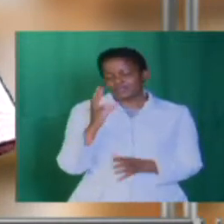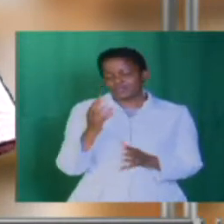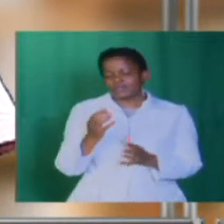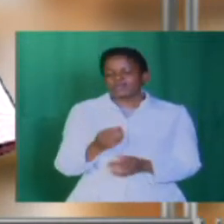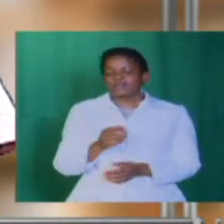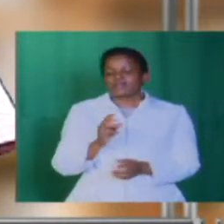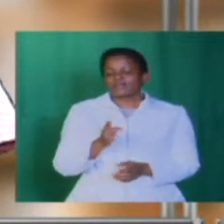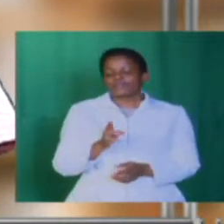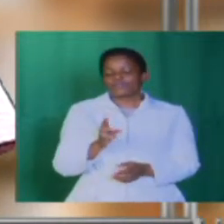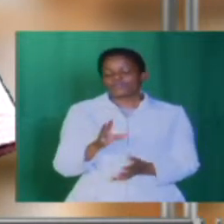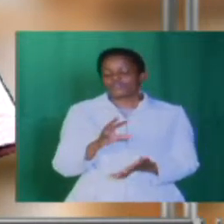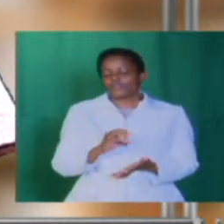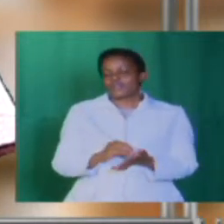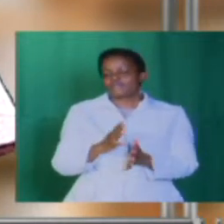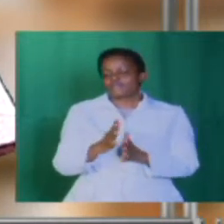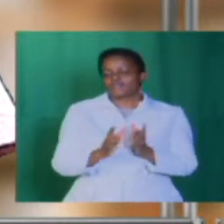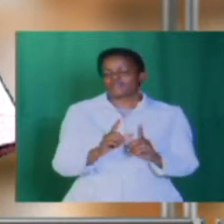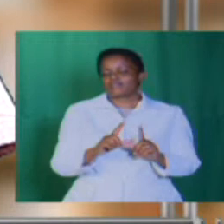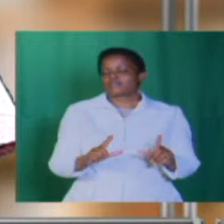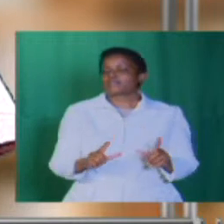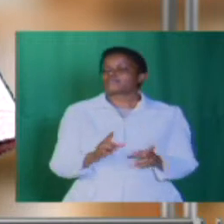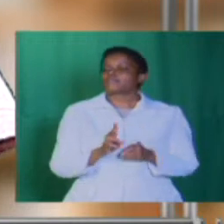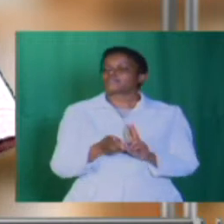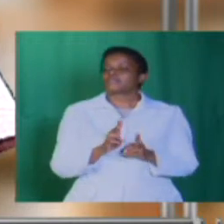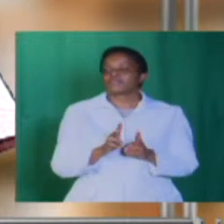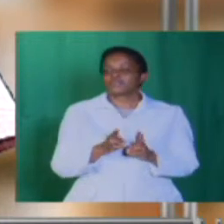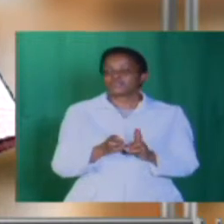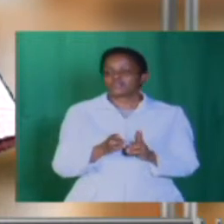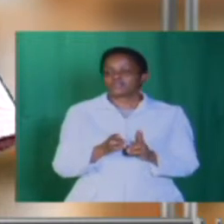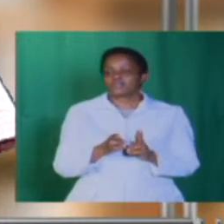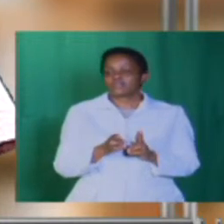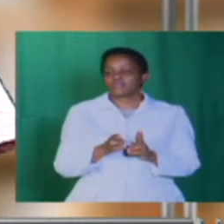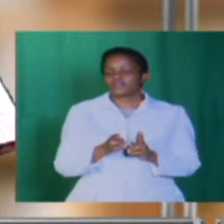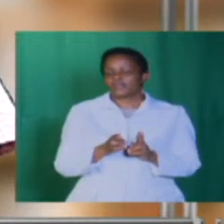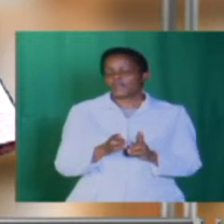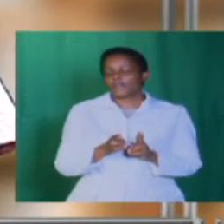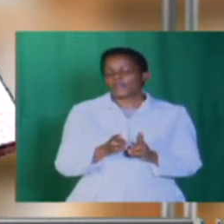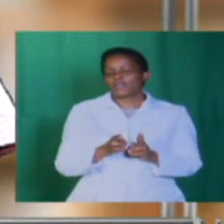in studio are our sign language interpreters,